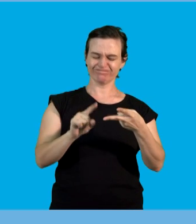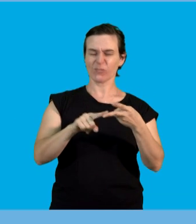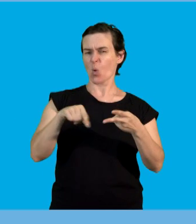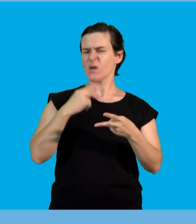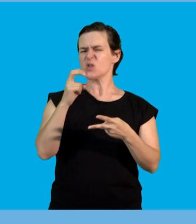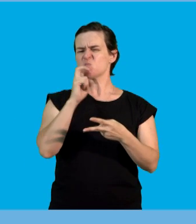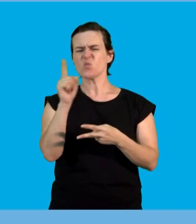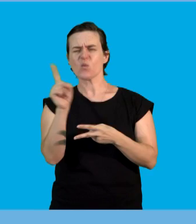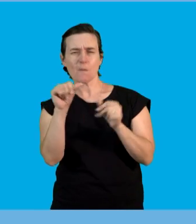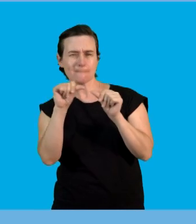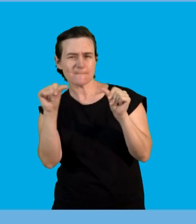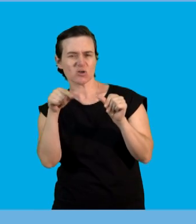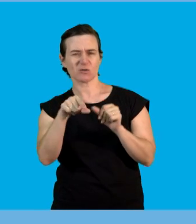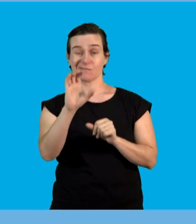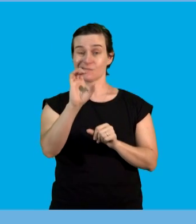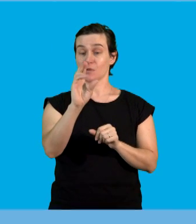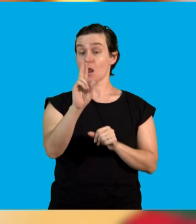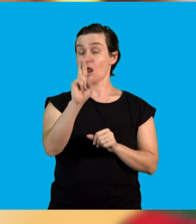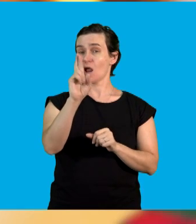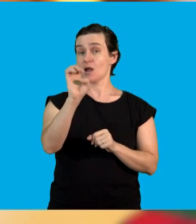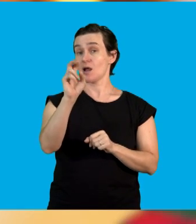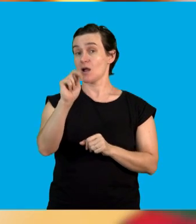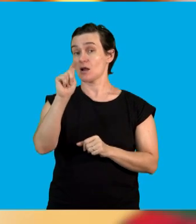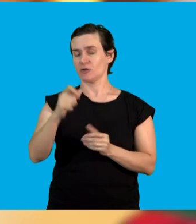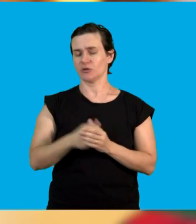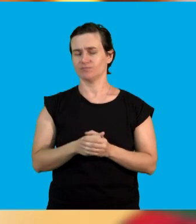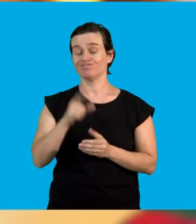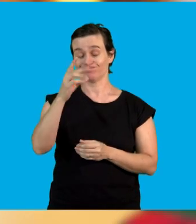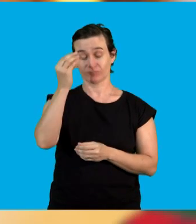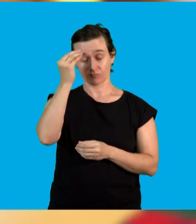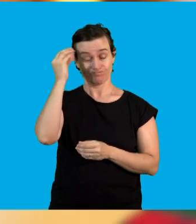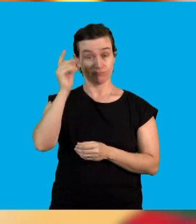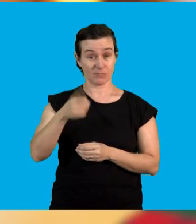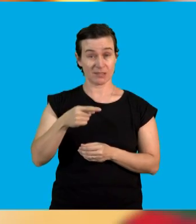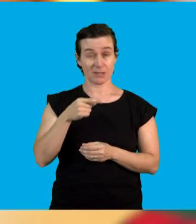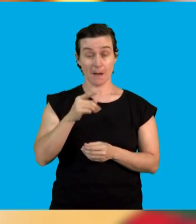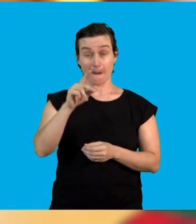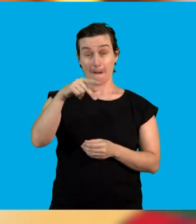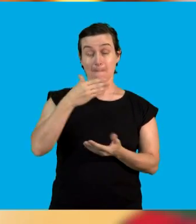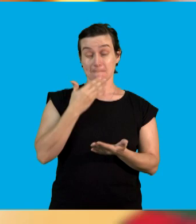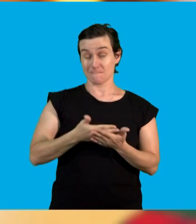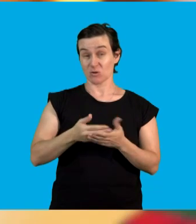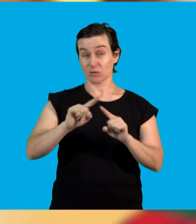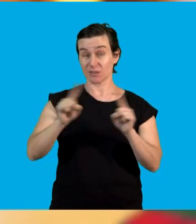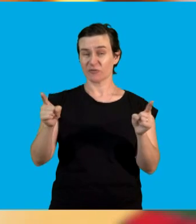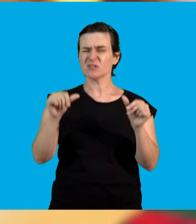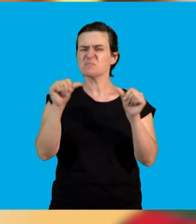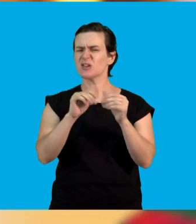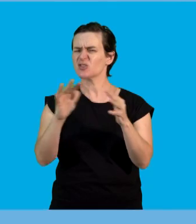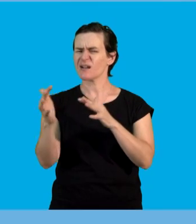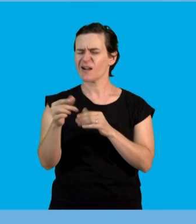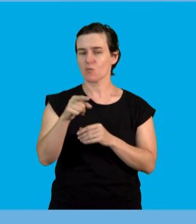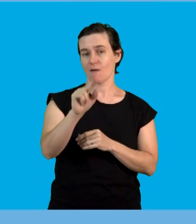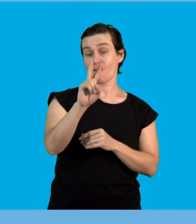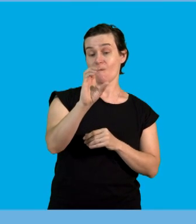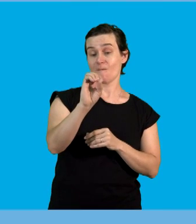what instrument is used to measure current? Now we need to remember that the potential difference that you're talking about, it is measured using